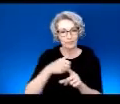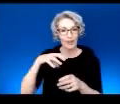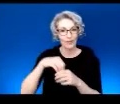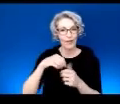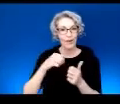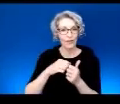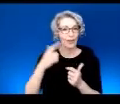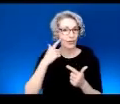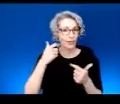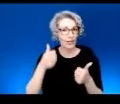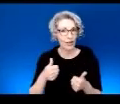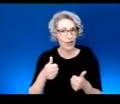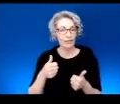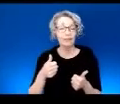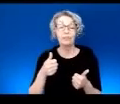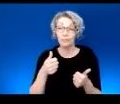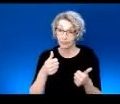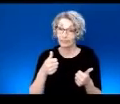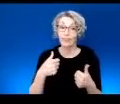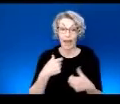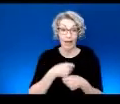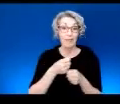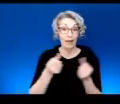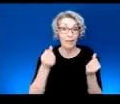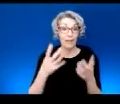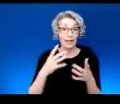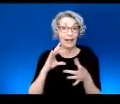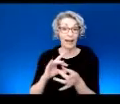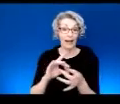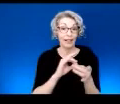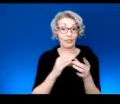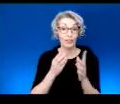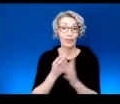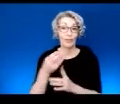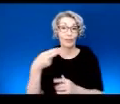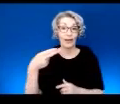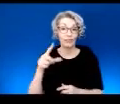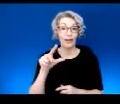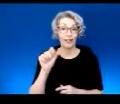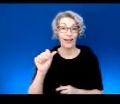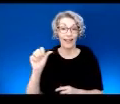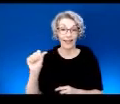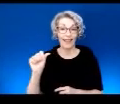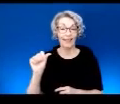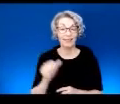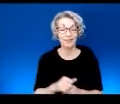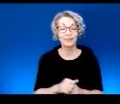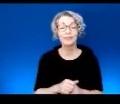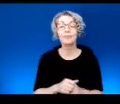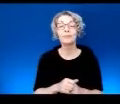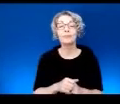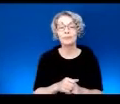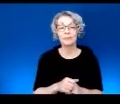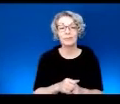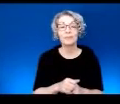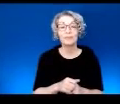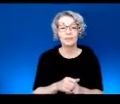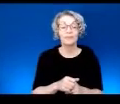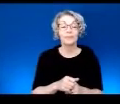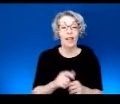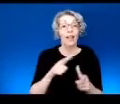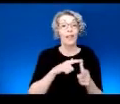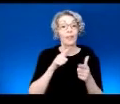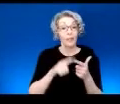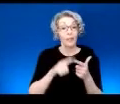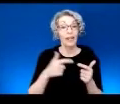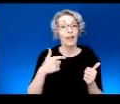hearing loss. So I made a lot of connections through HLAA. I took some time away from